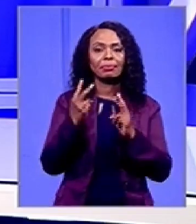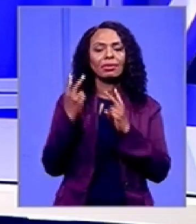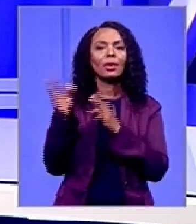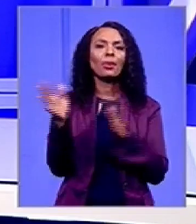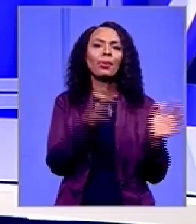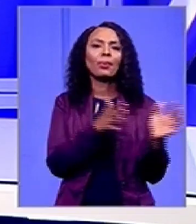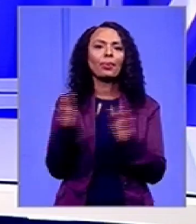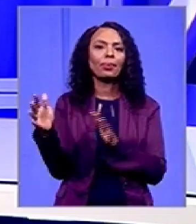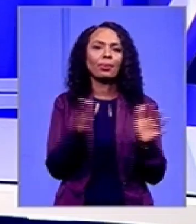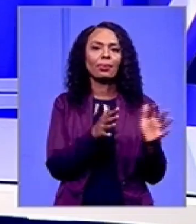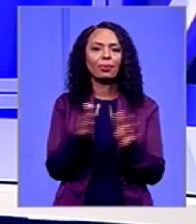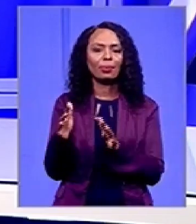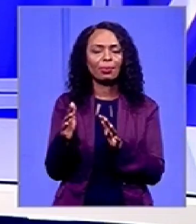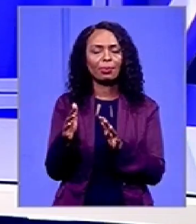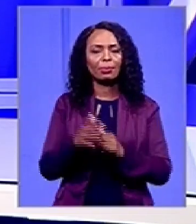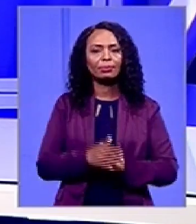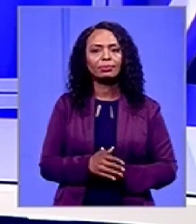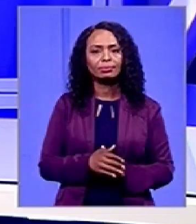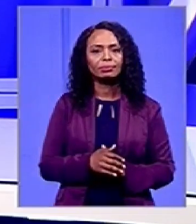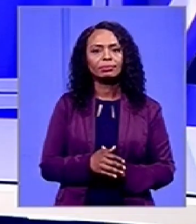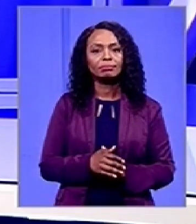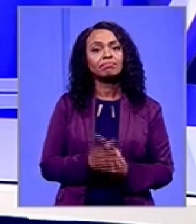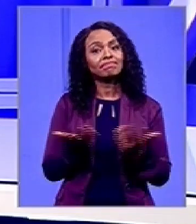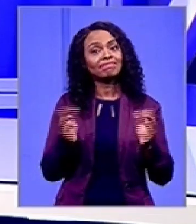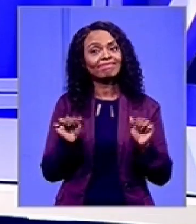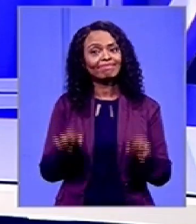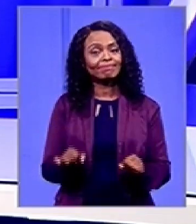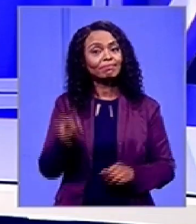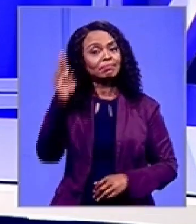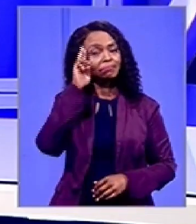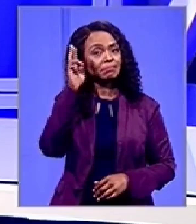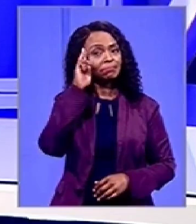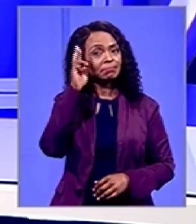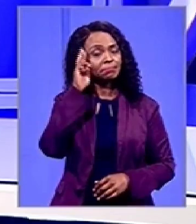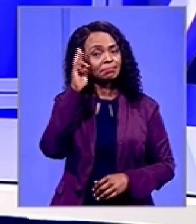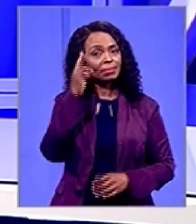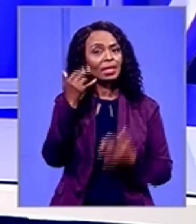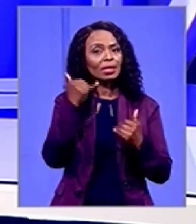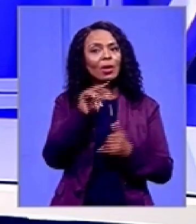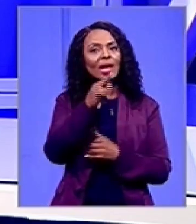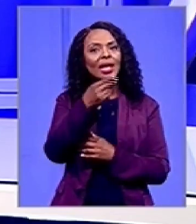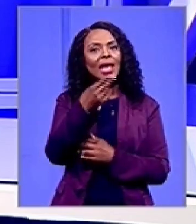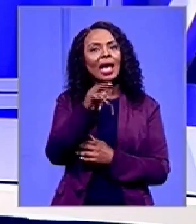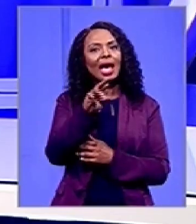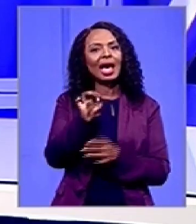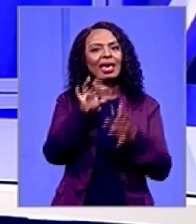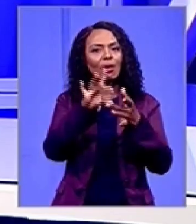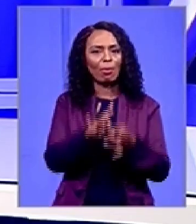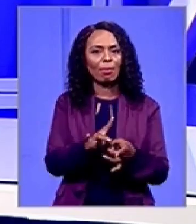ka ponelopele ya maemo a bosa. Wetso gakologelwa gore kanala ya lehae